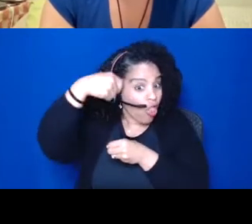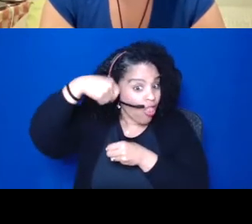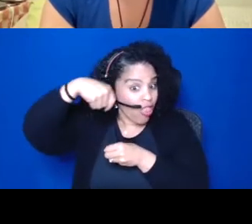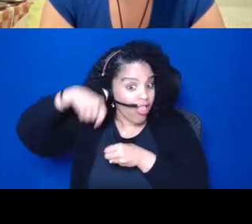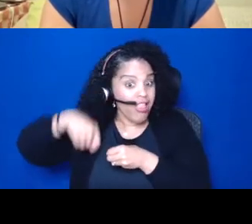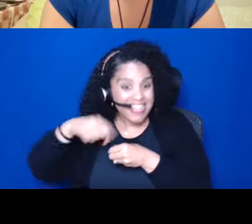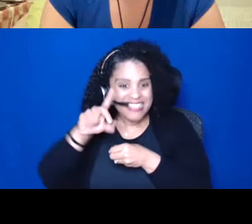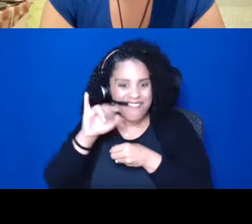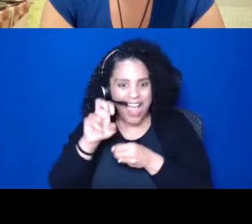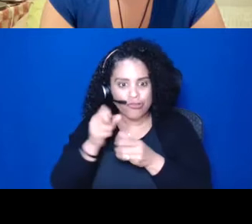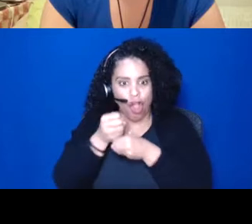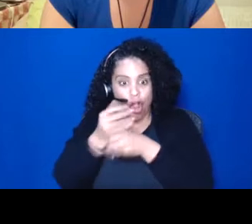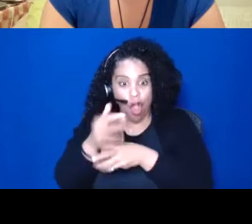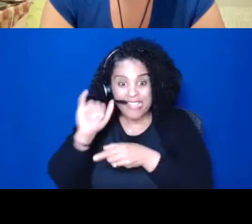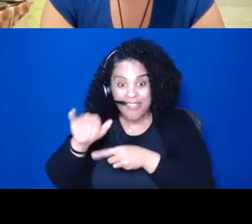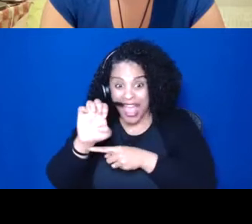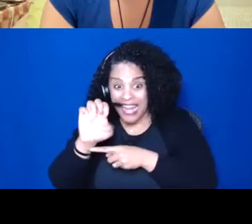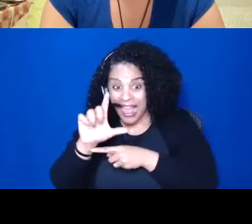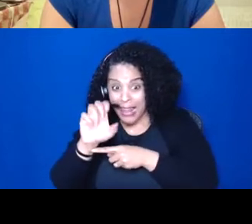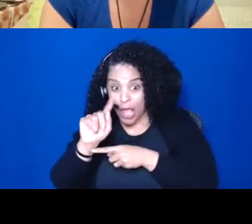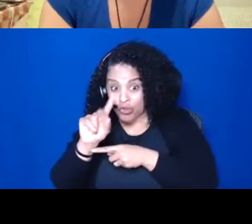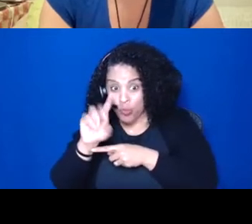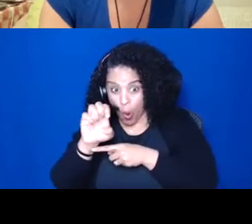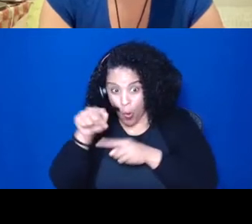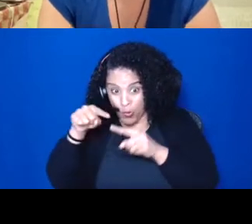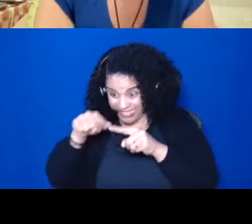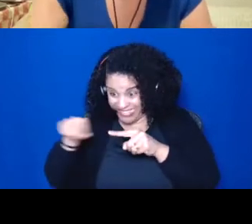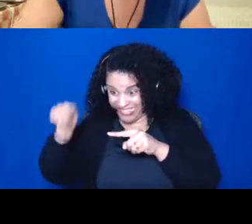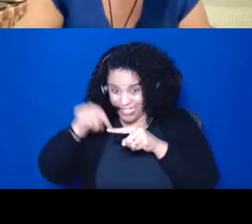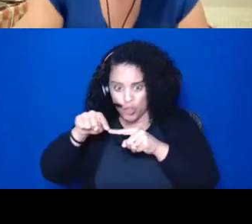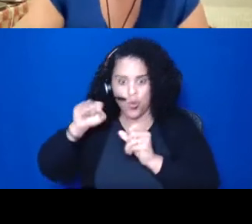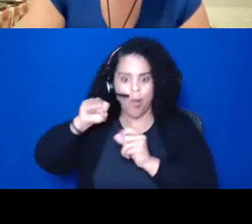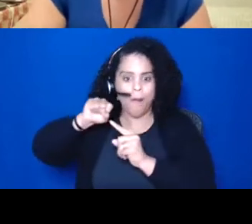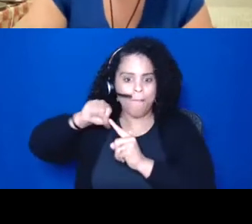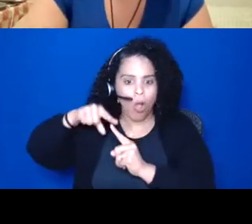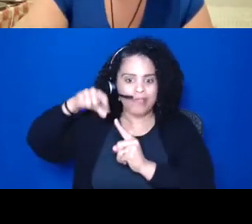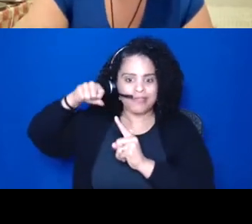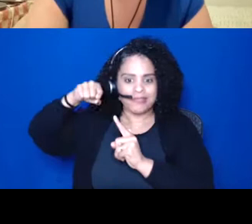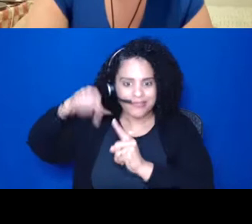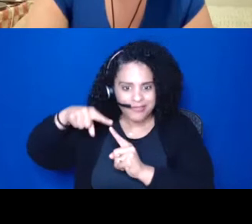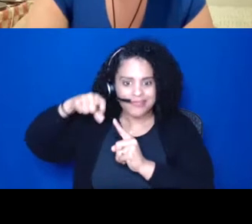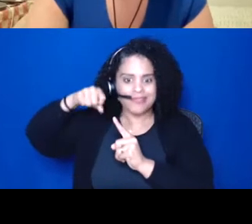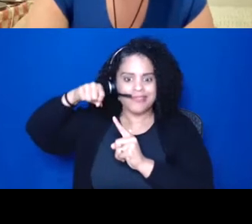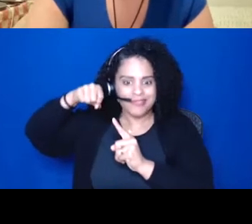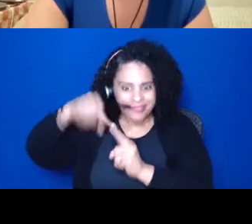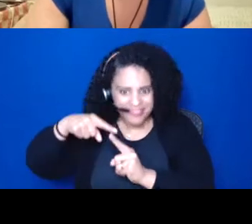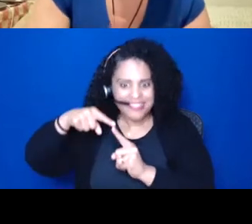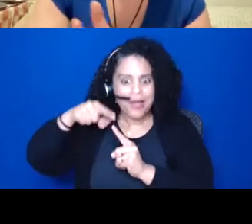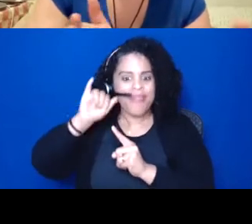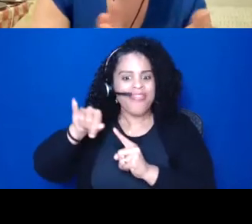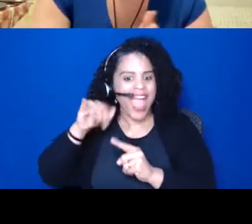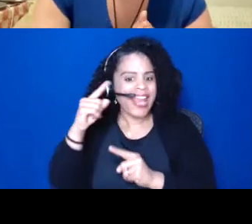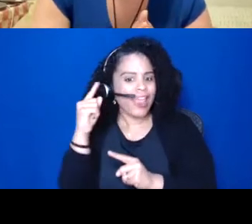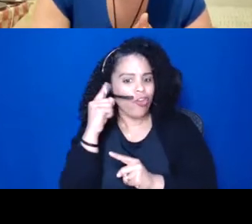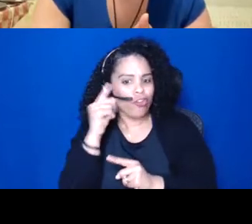little electrodes that are on the electrode array here to pulse and stimulate the hearing nerve. So that is,